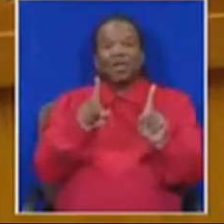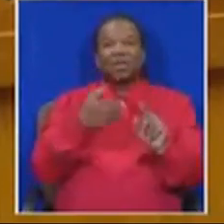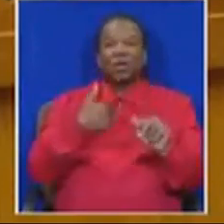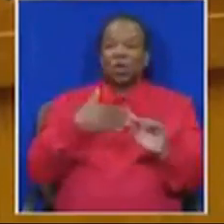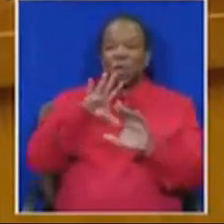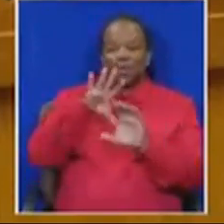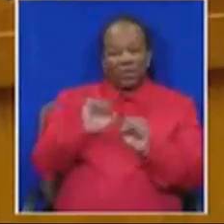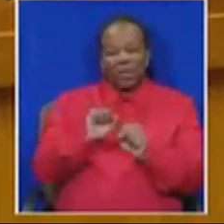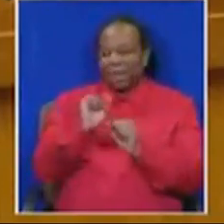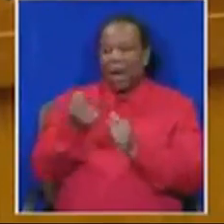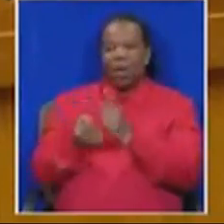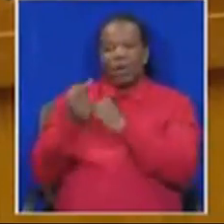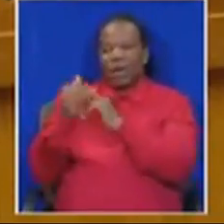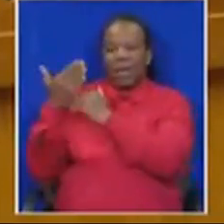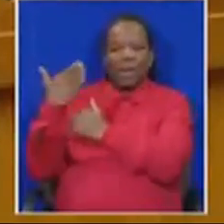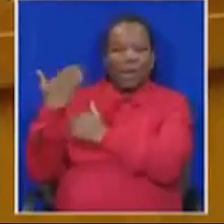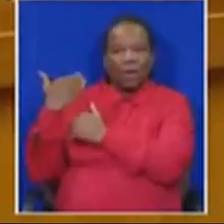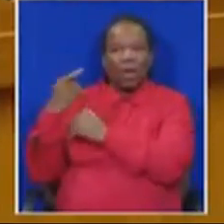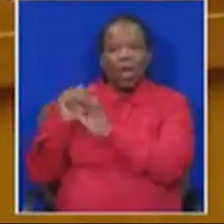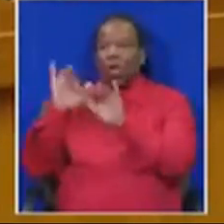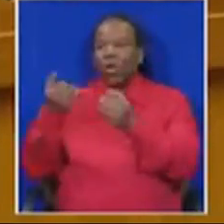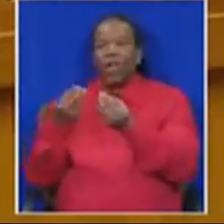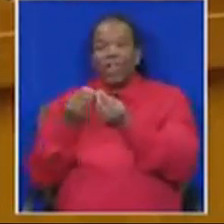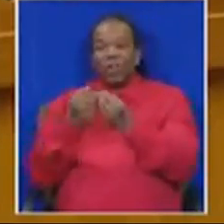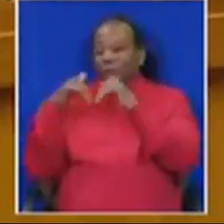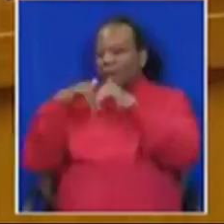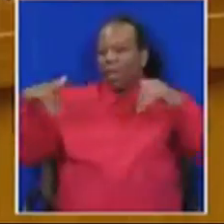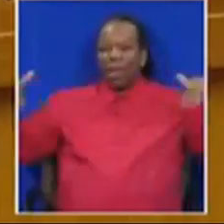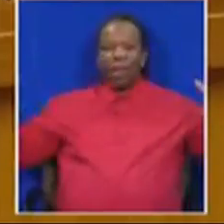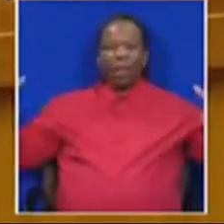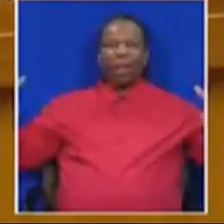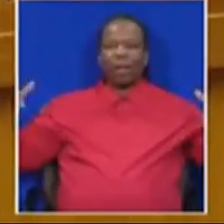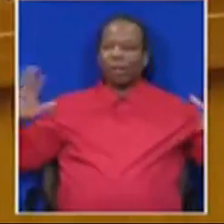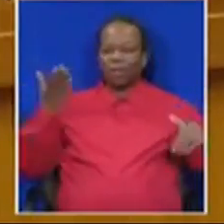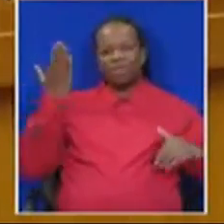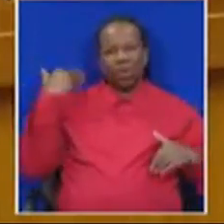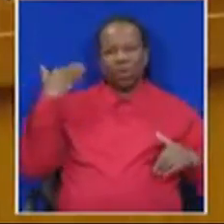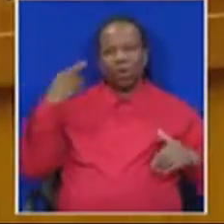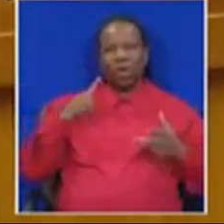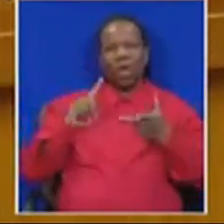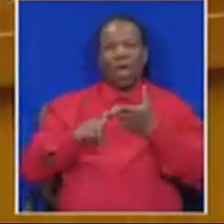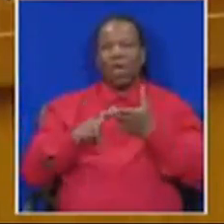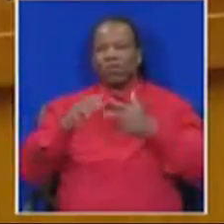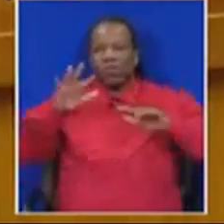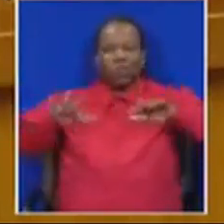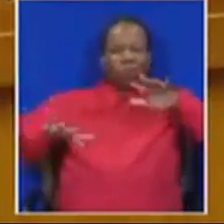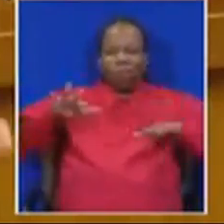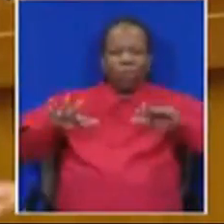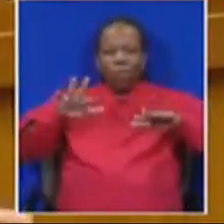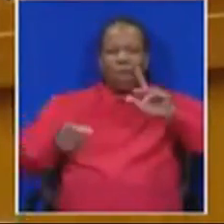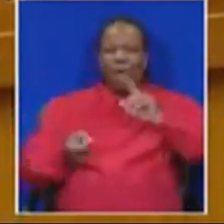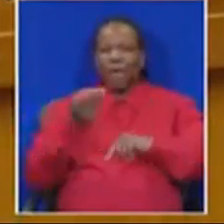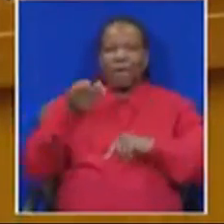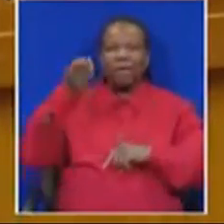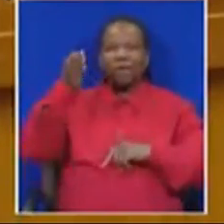discord, the era of disunity, and the era of disillusionment that had